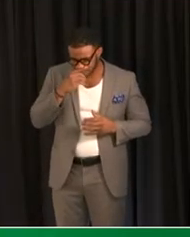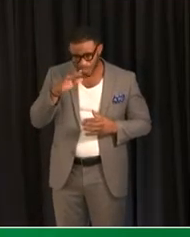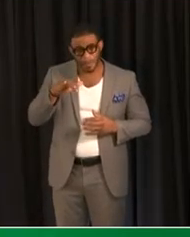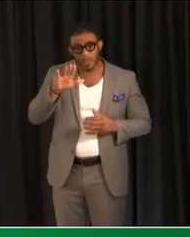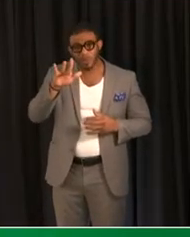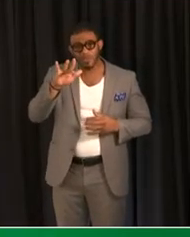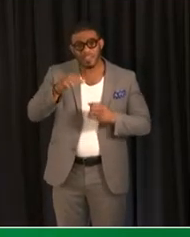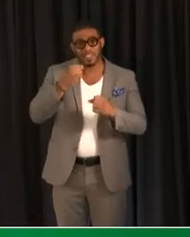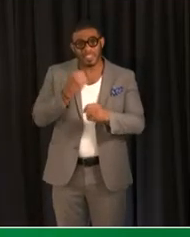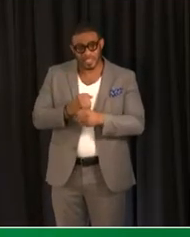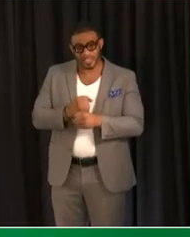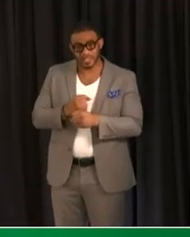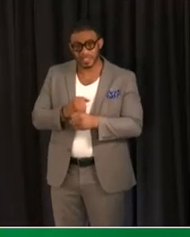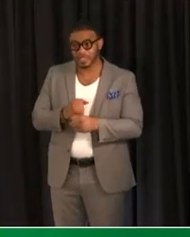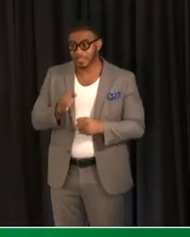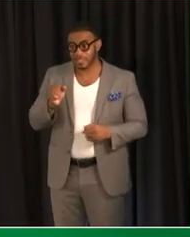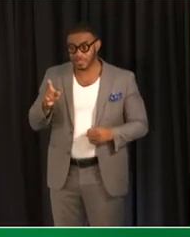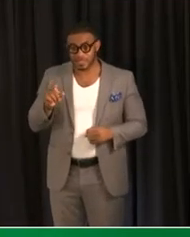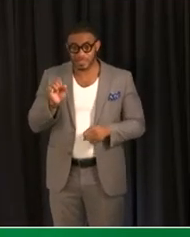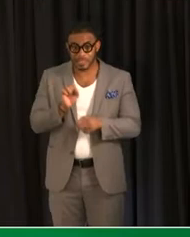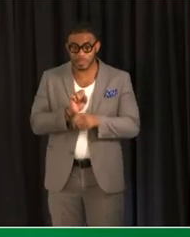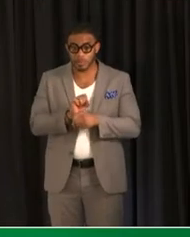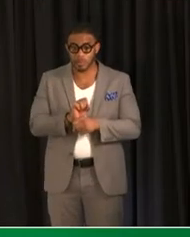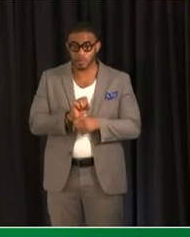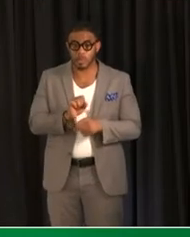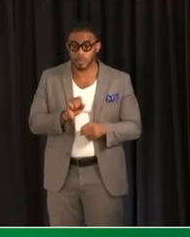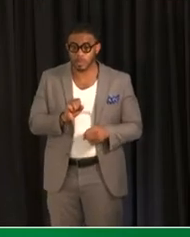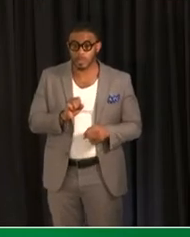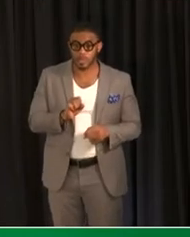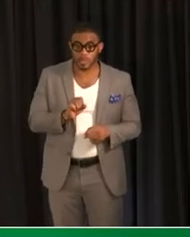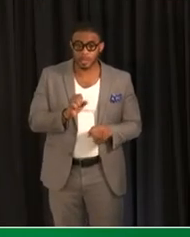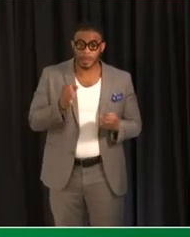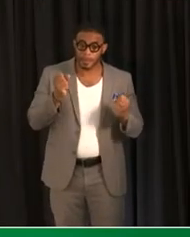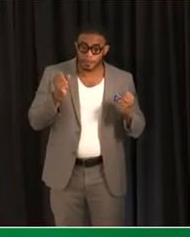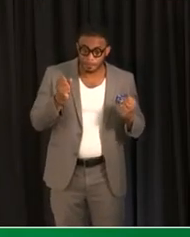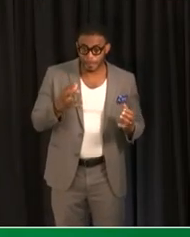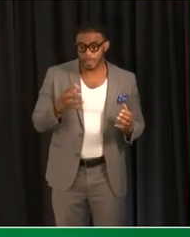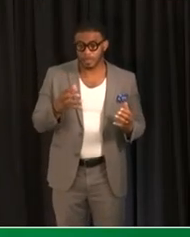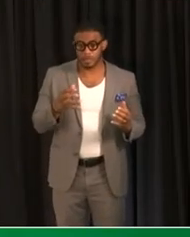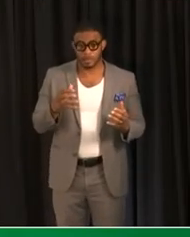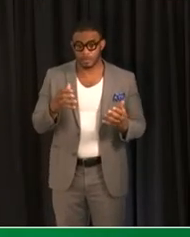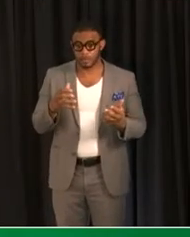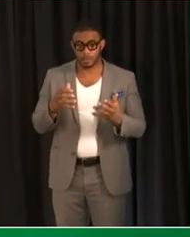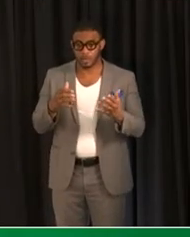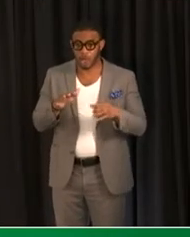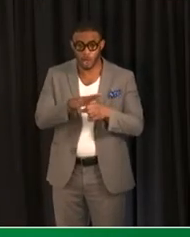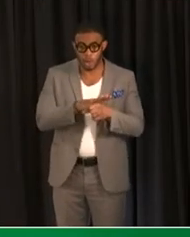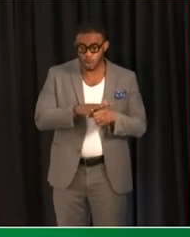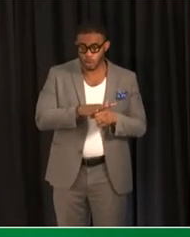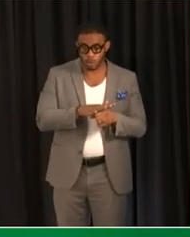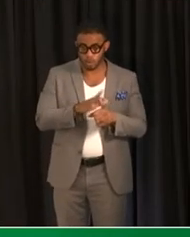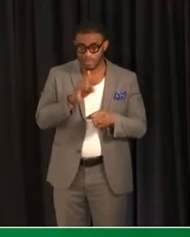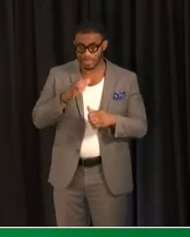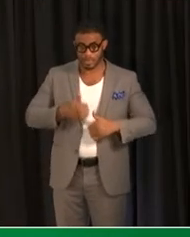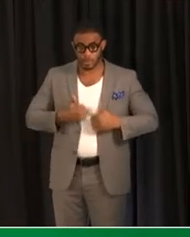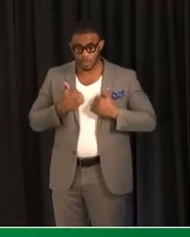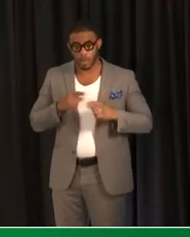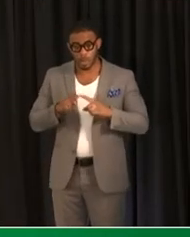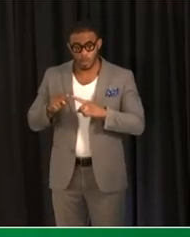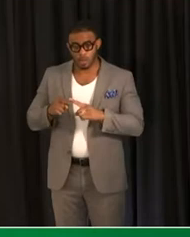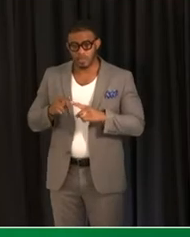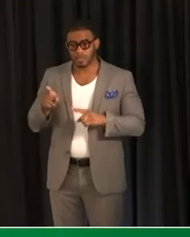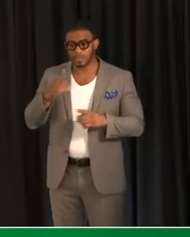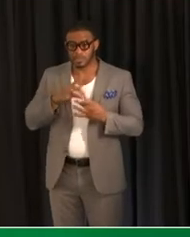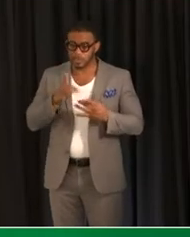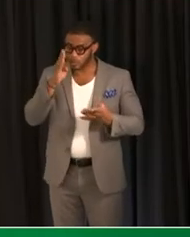for about 25 years, and she employs many, local DC